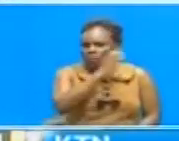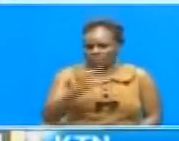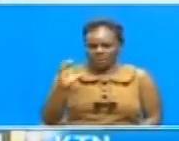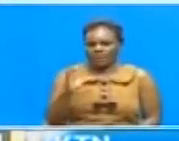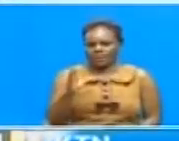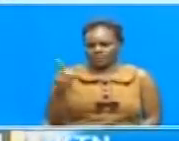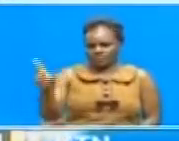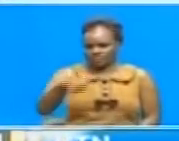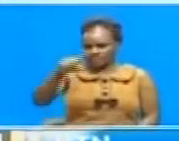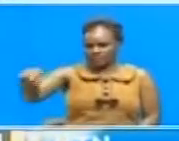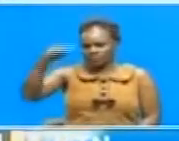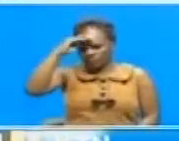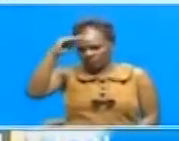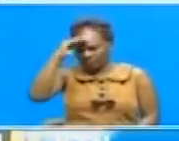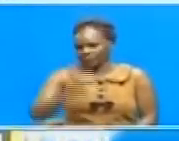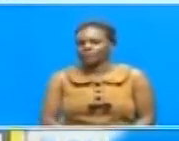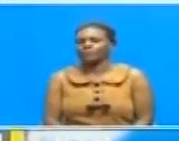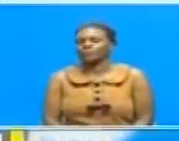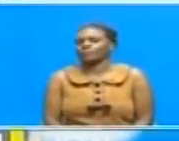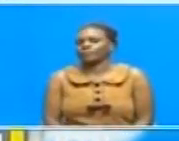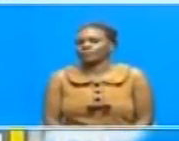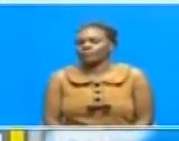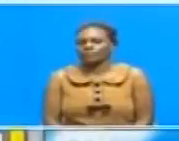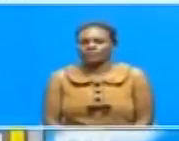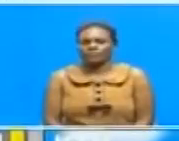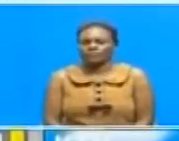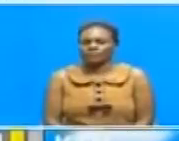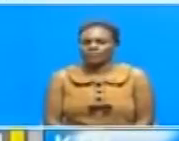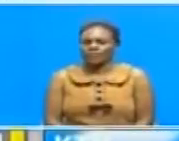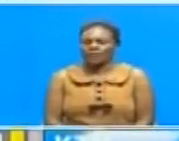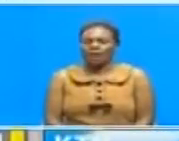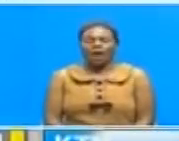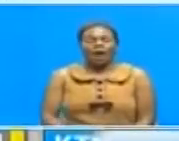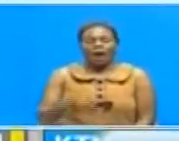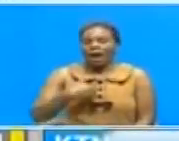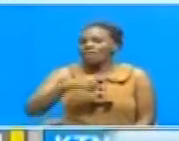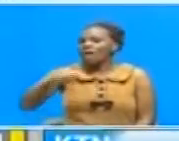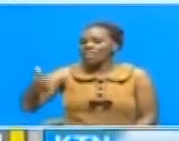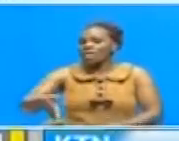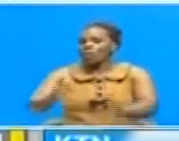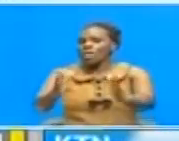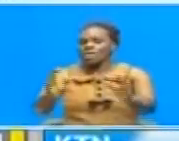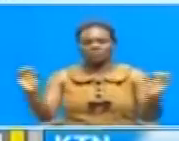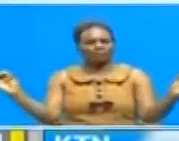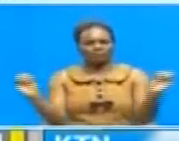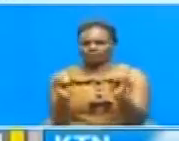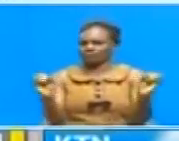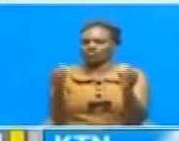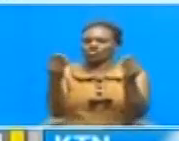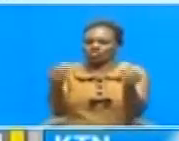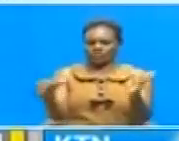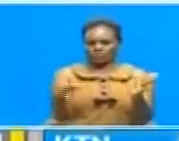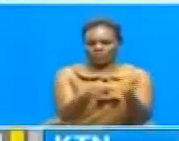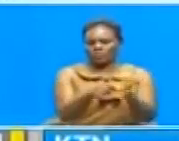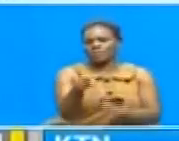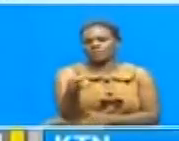illicit brews. Mm-hmm. And we had no other way of solving that